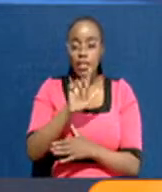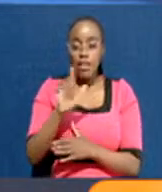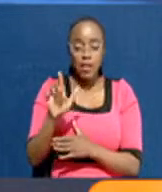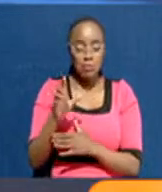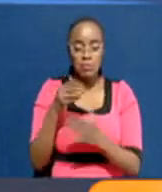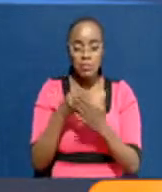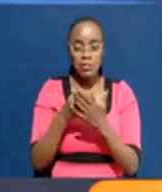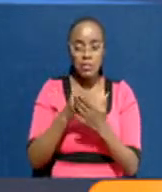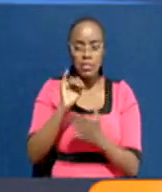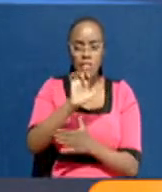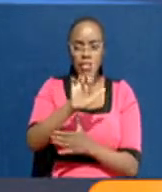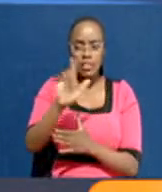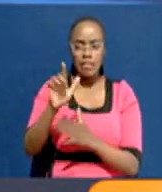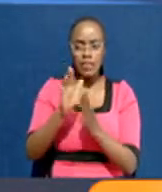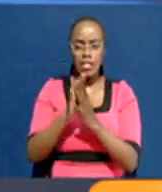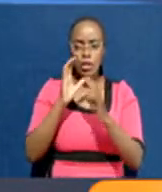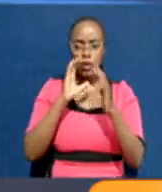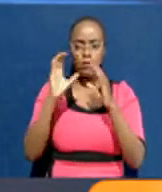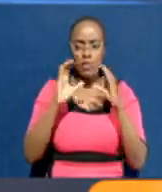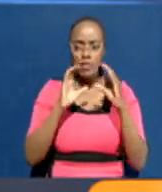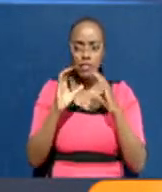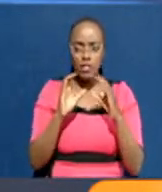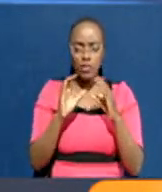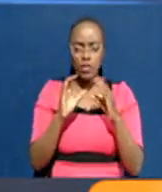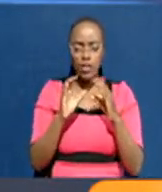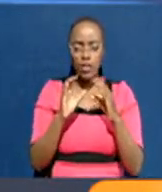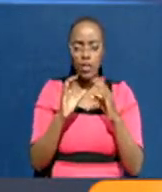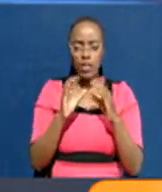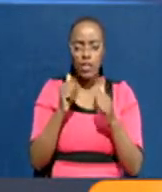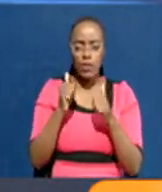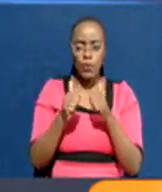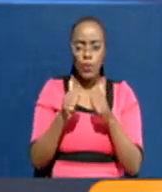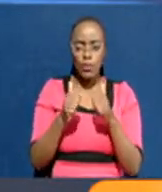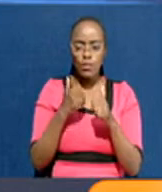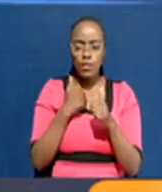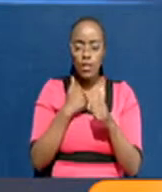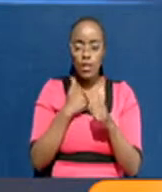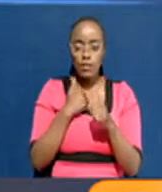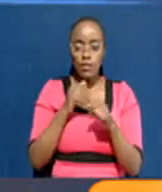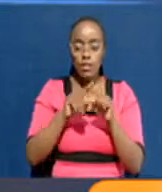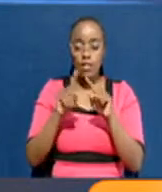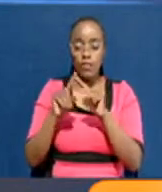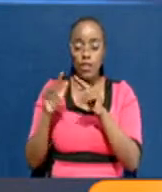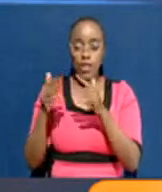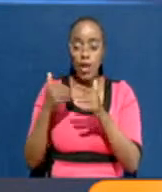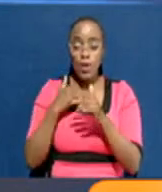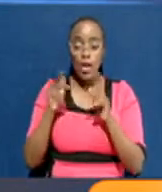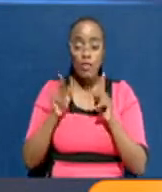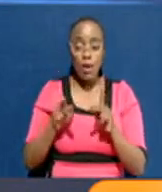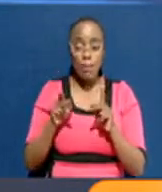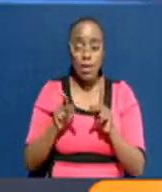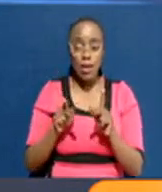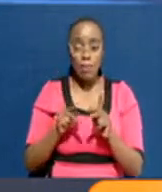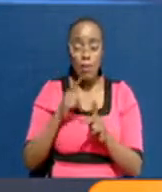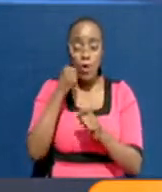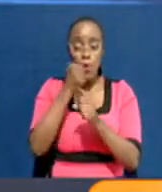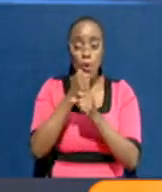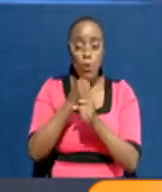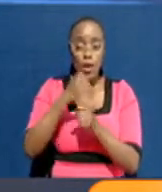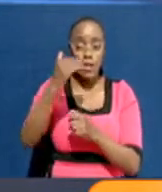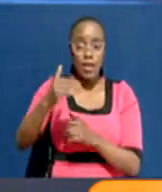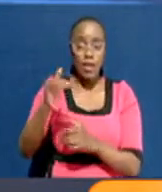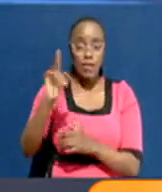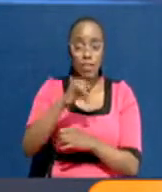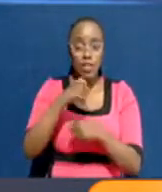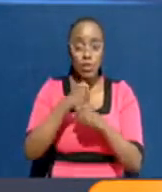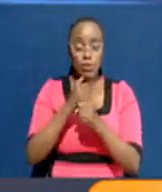bill and other conversations, I think they have shown their willingness and they have people who are working every day to